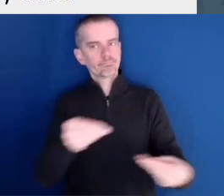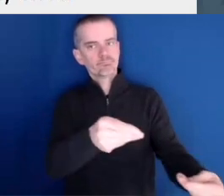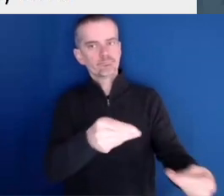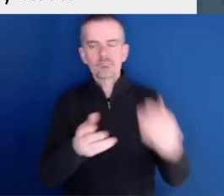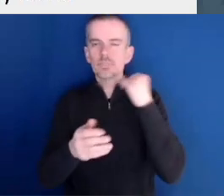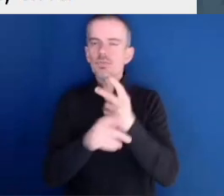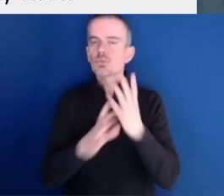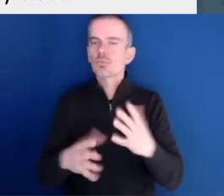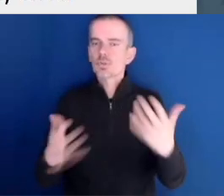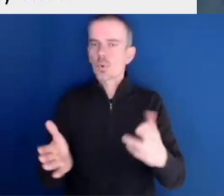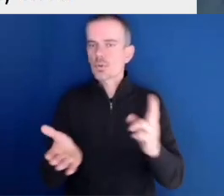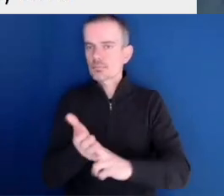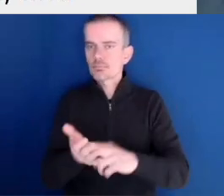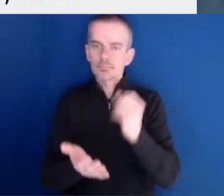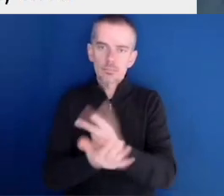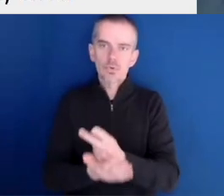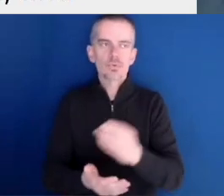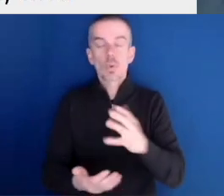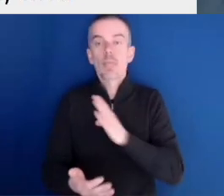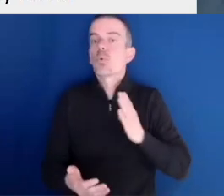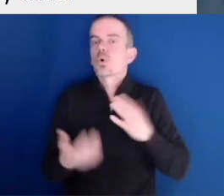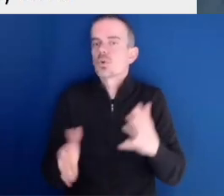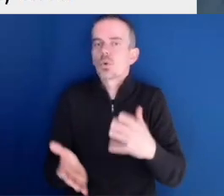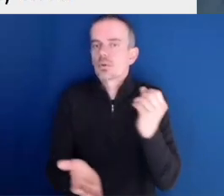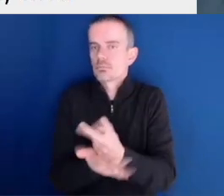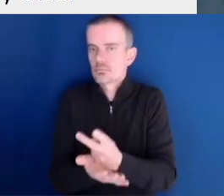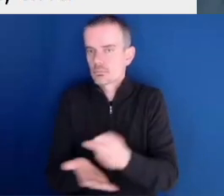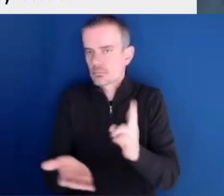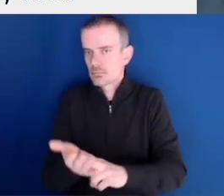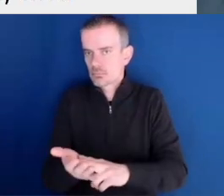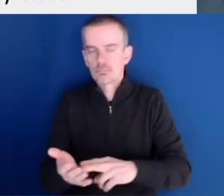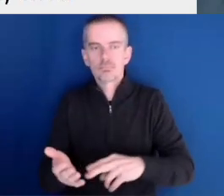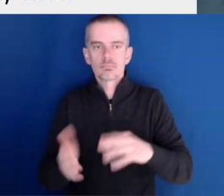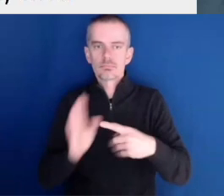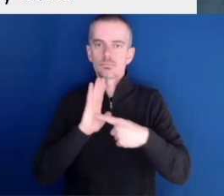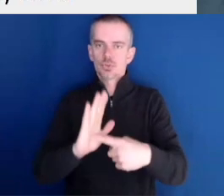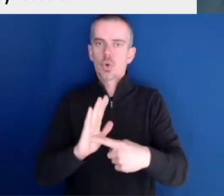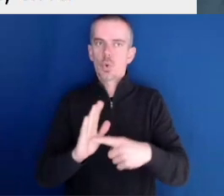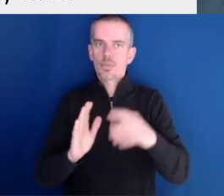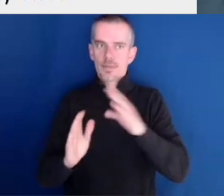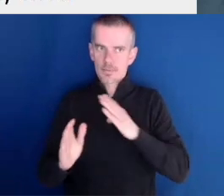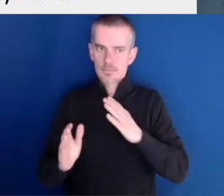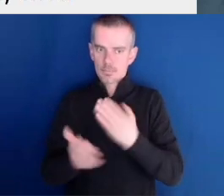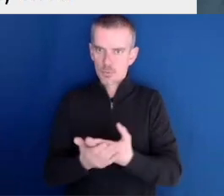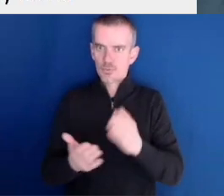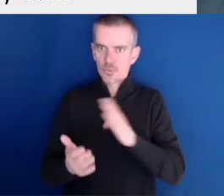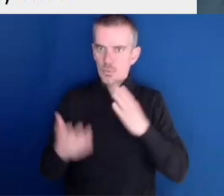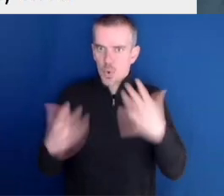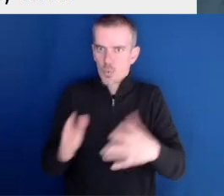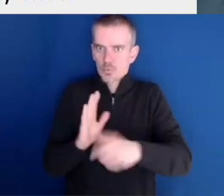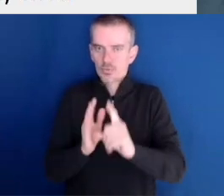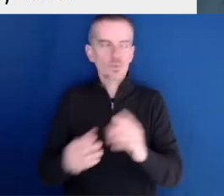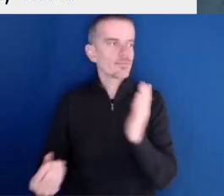already signed off on them, or if the board has already signed off on them and shown proof of review, and you've filed